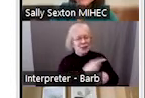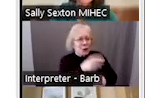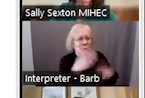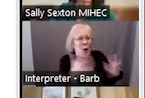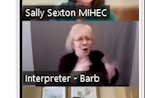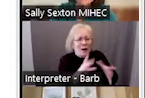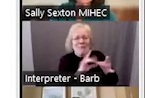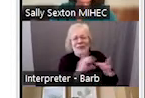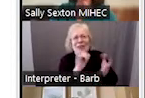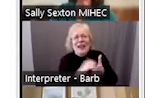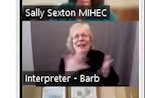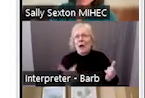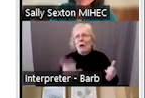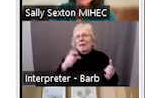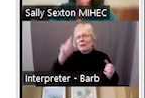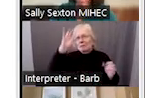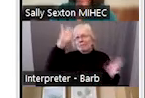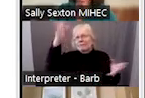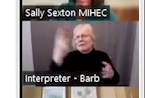now.